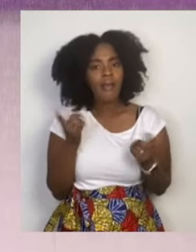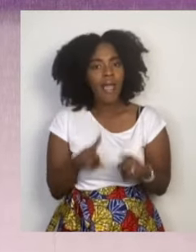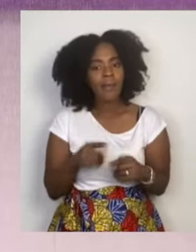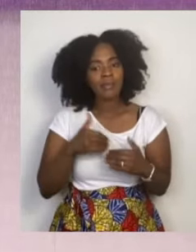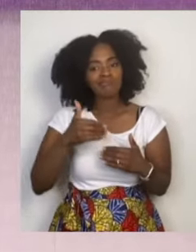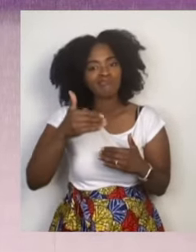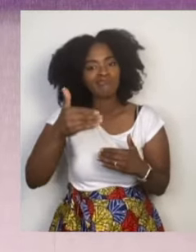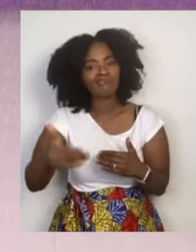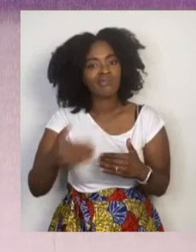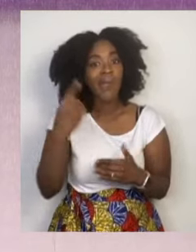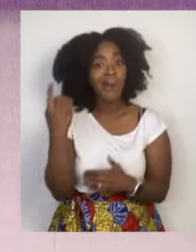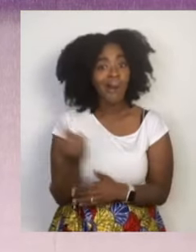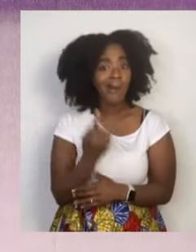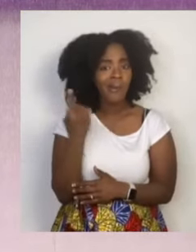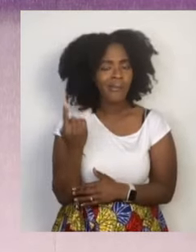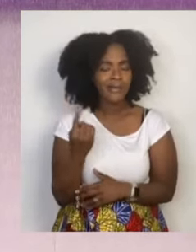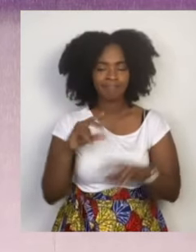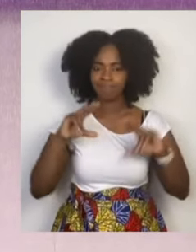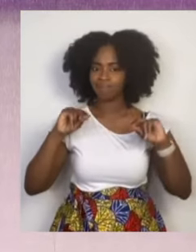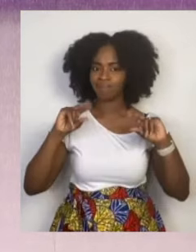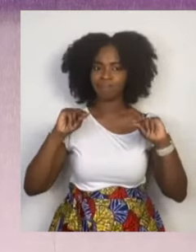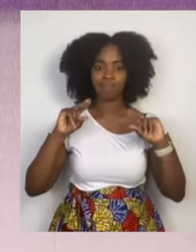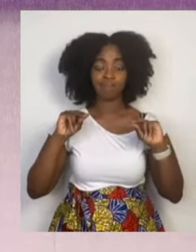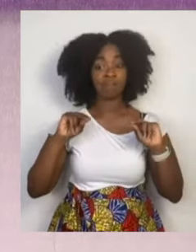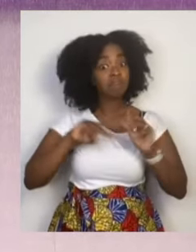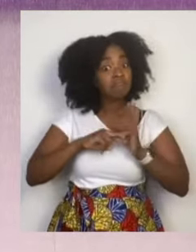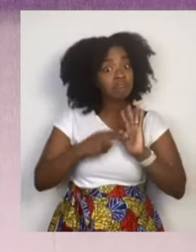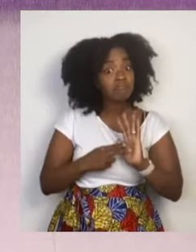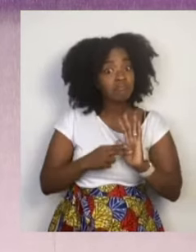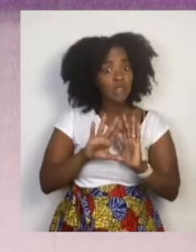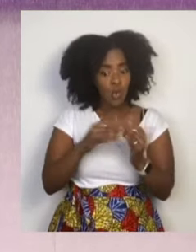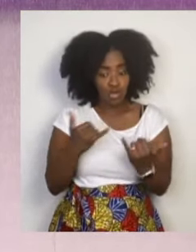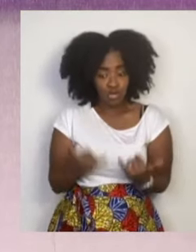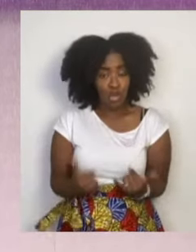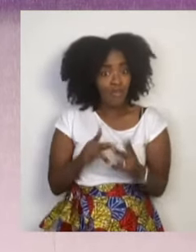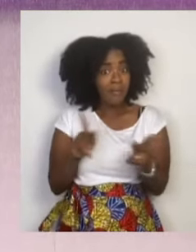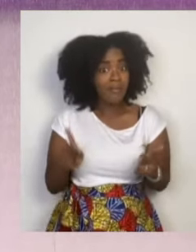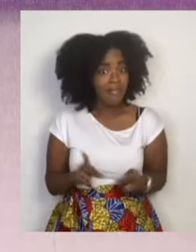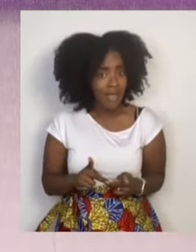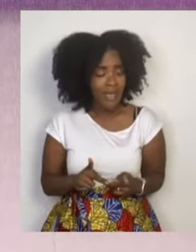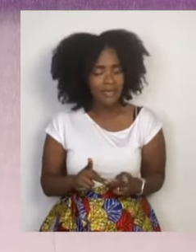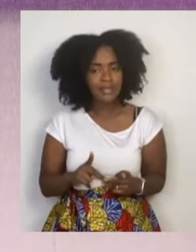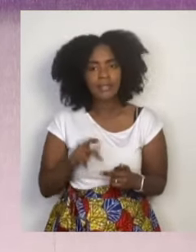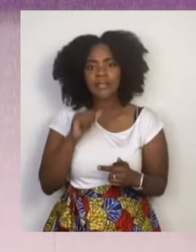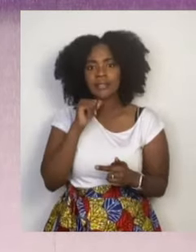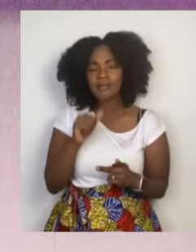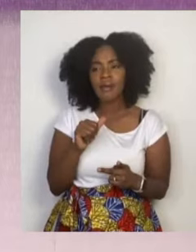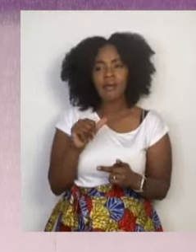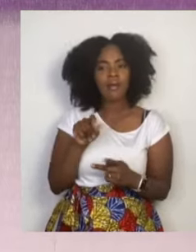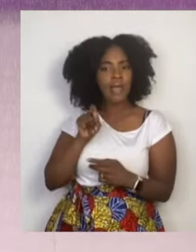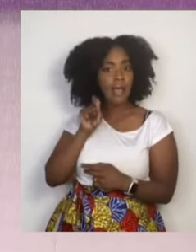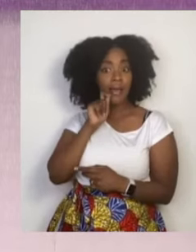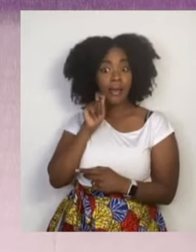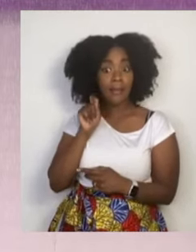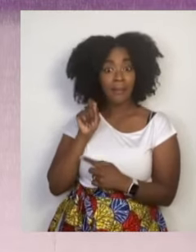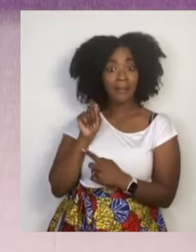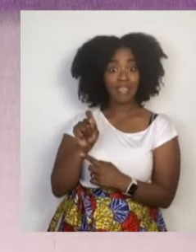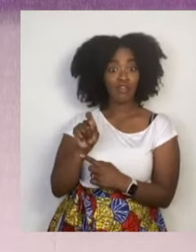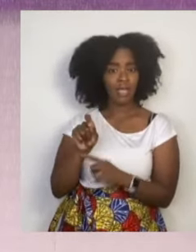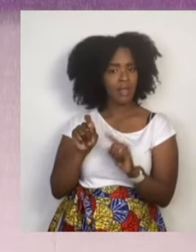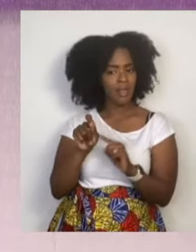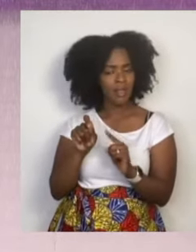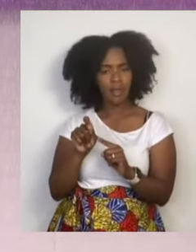the place you are in right now is not a period in your life. It is a comma in